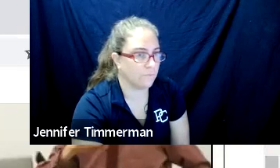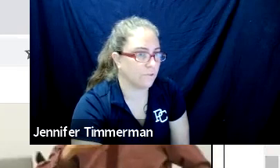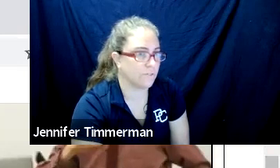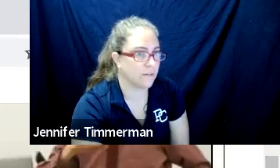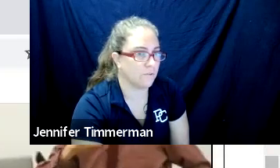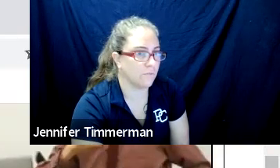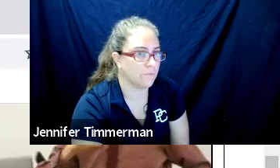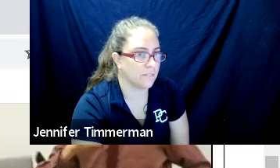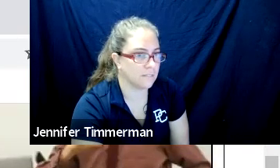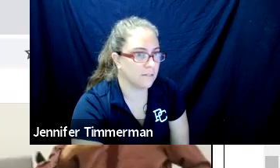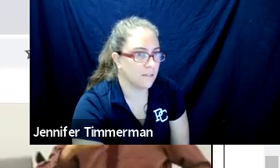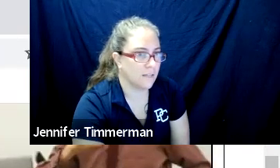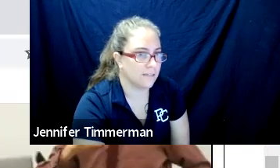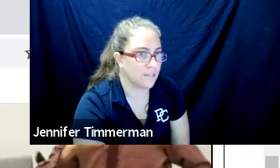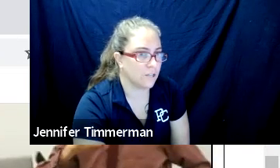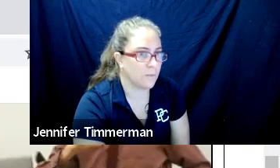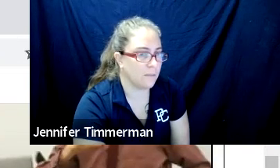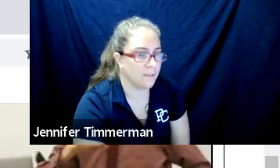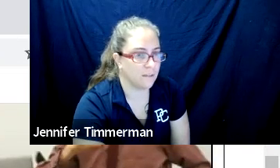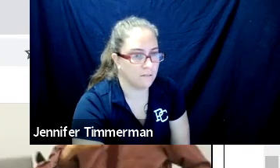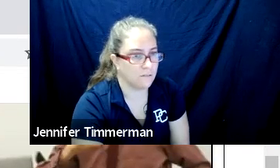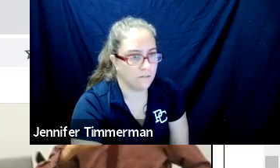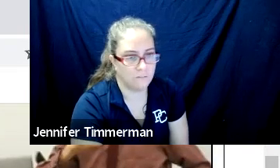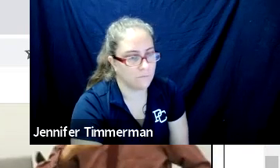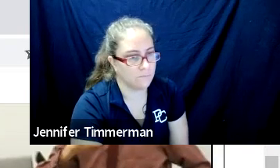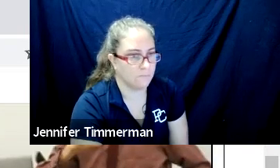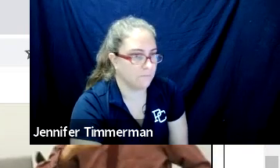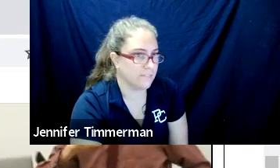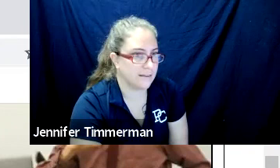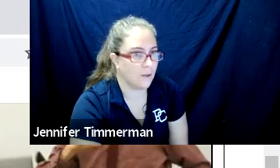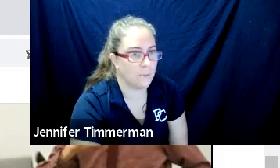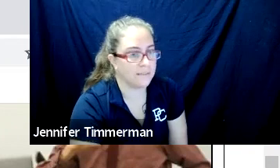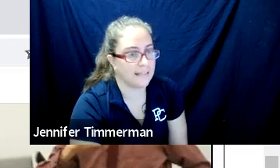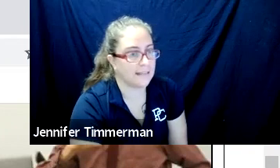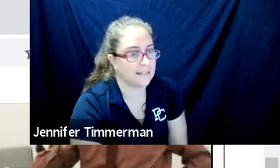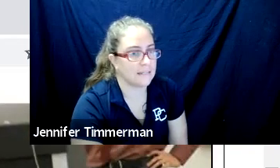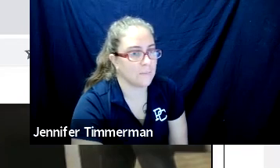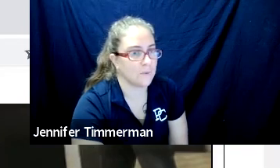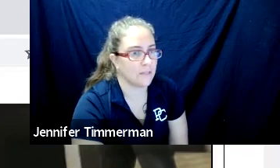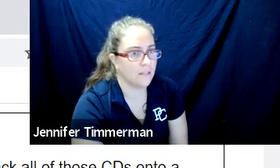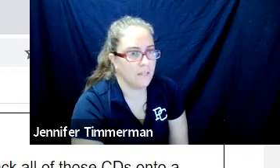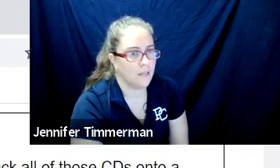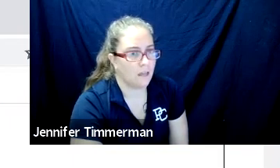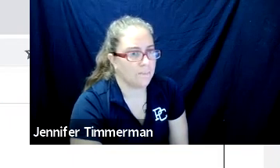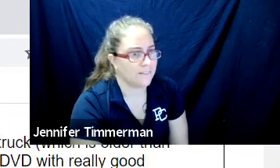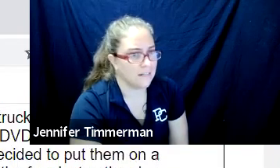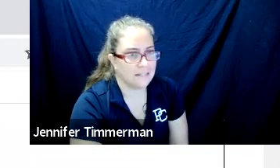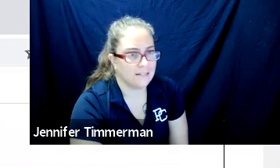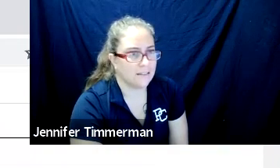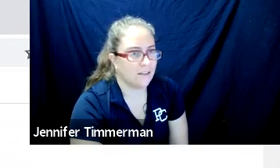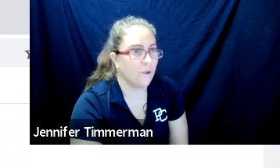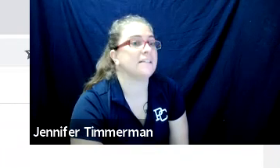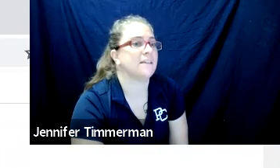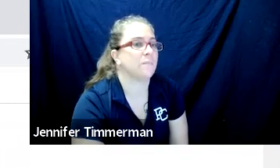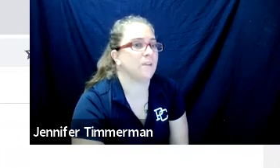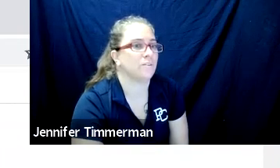you know somebody who has a new baby and send out baby signing to him, but it's not a ton of